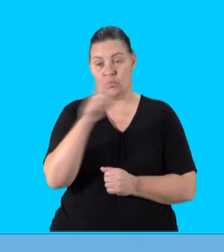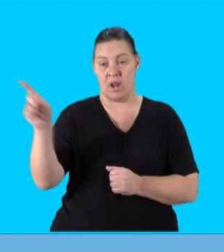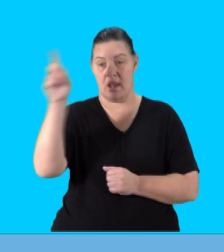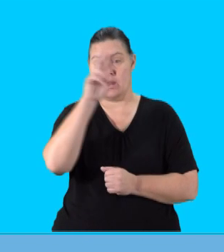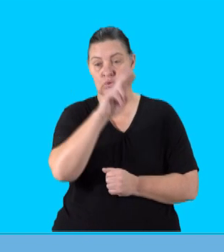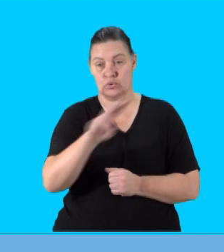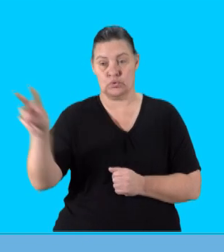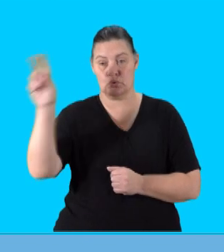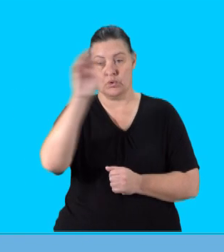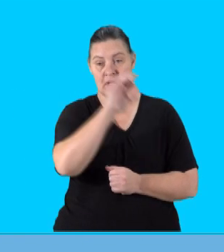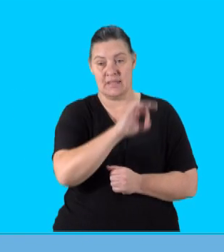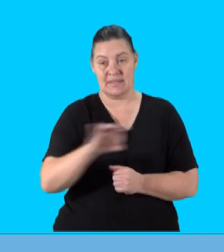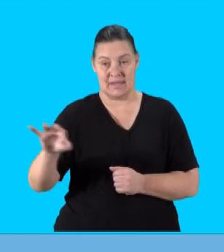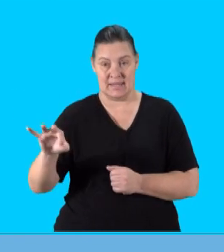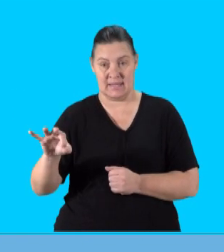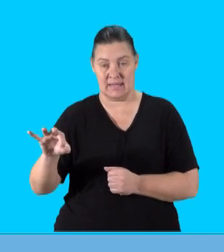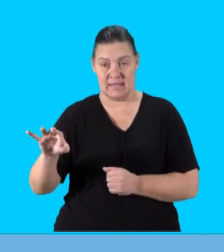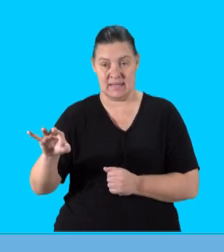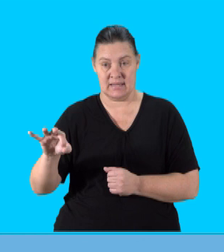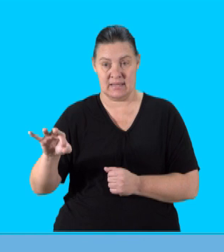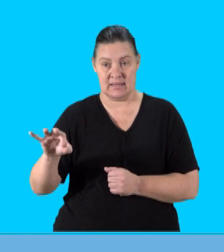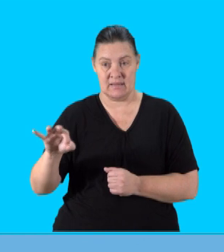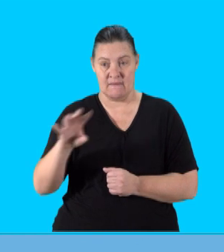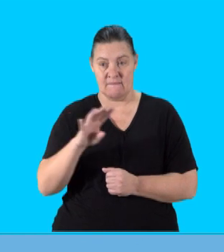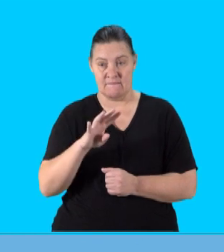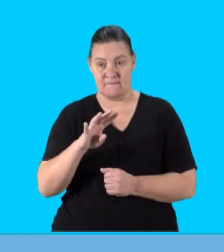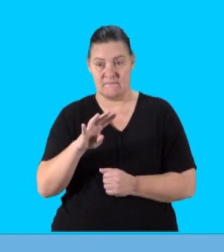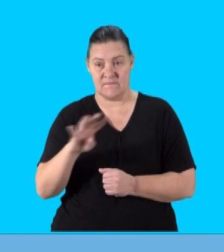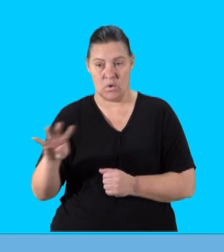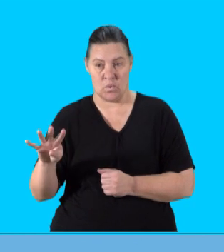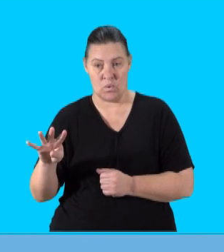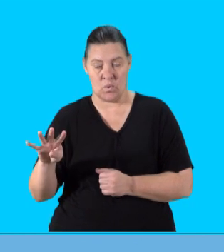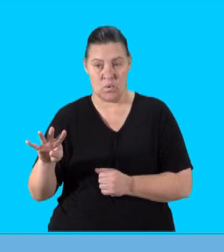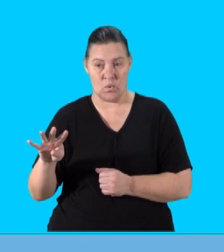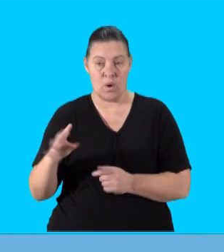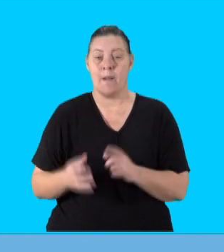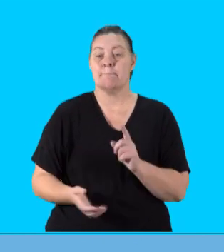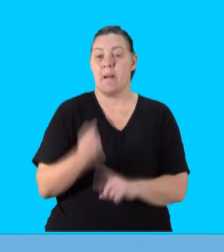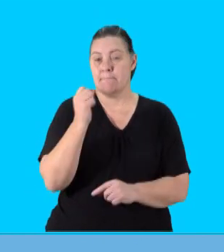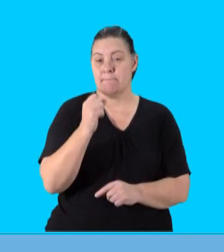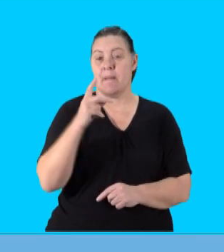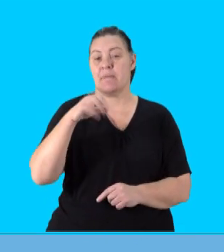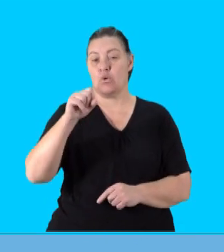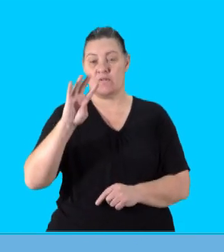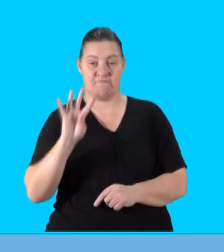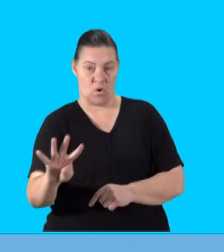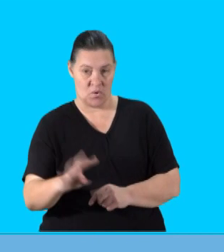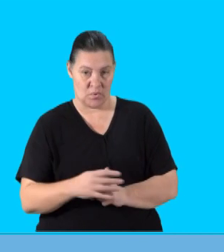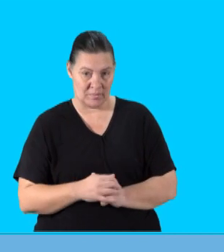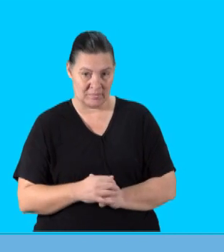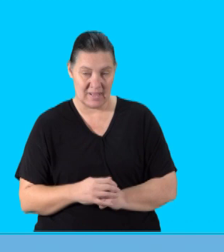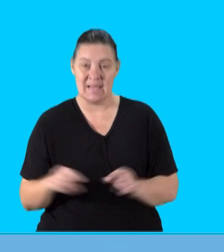let's count, it's 1, 2, 3, 4. So it's also found in period